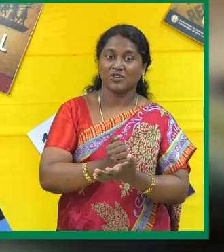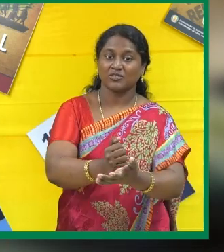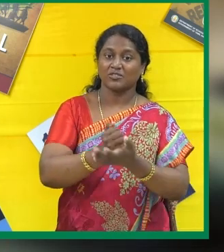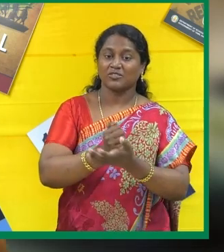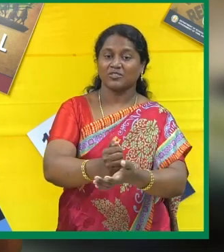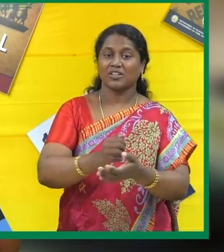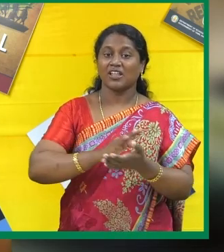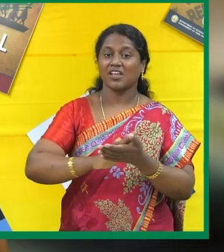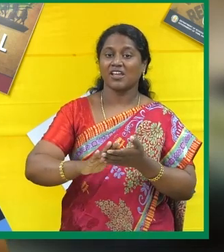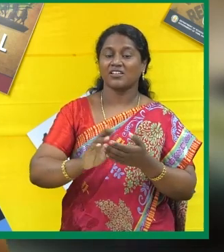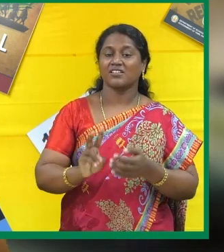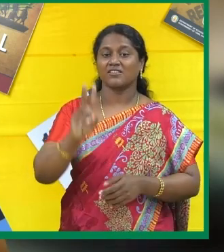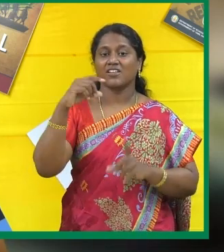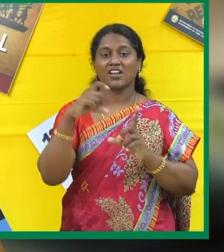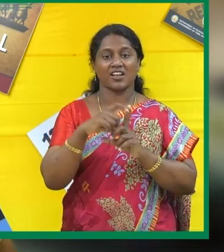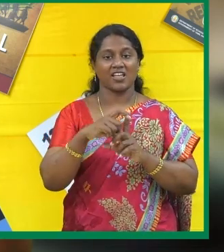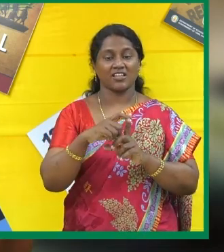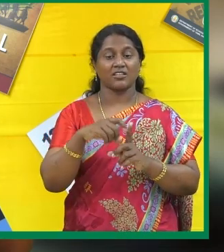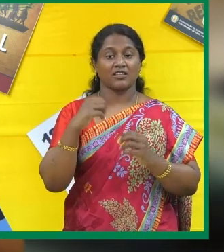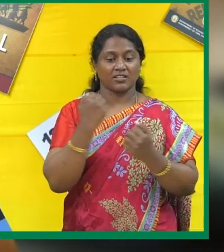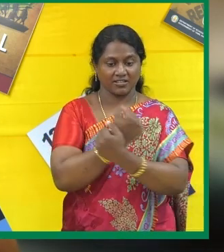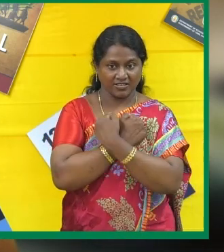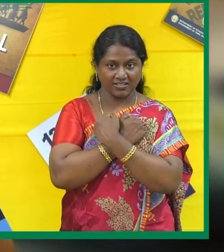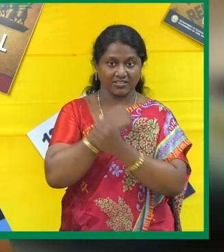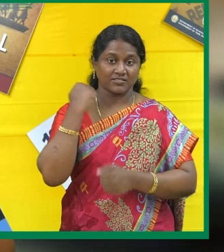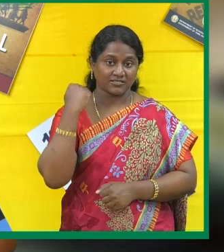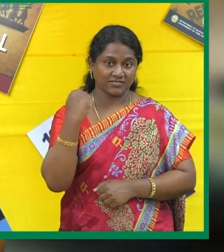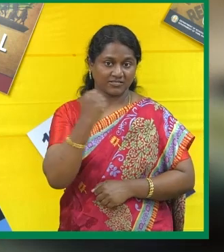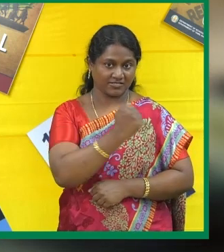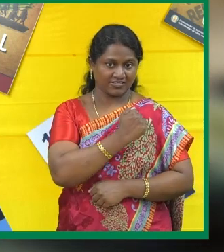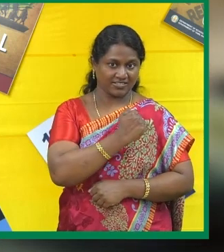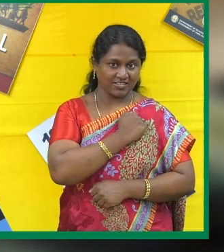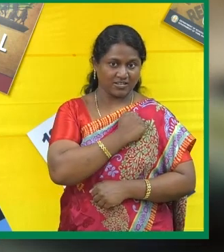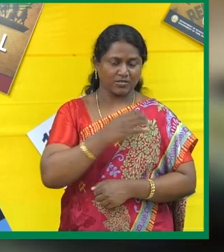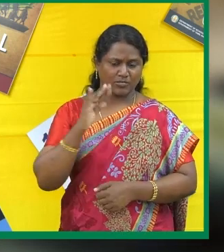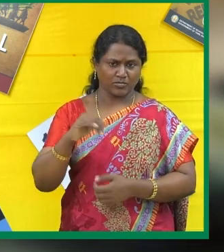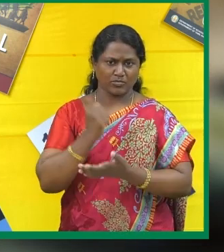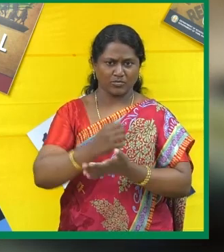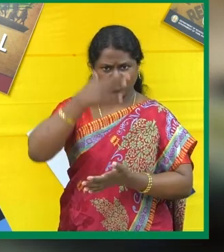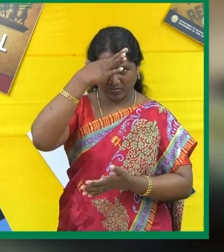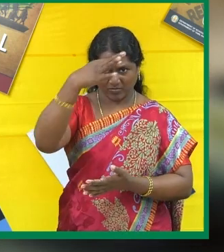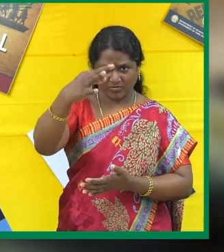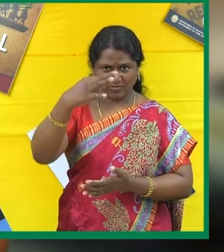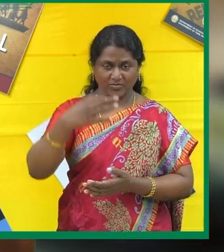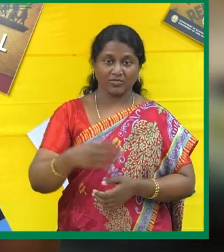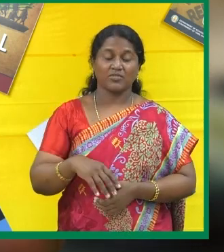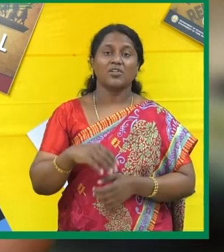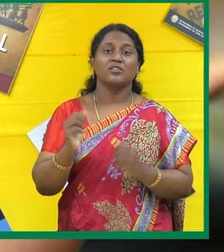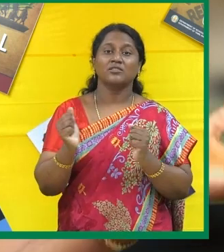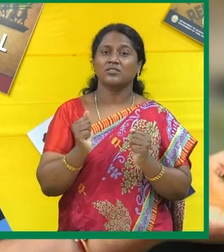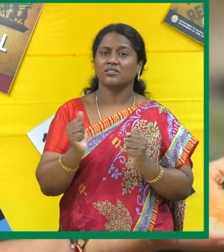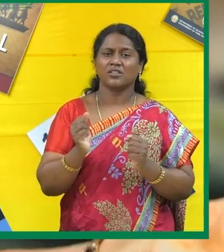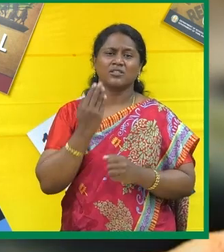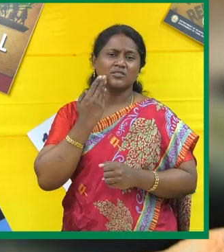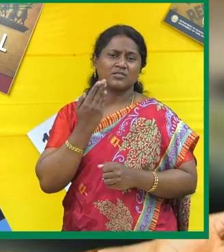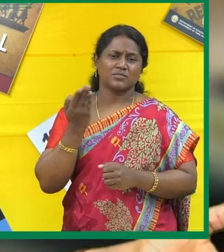says, be optimistic, hope for the best. The main thing is, don't have the